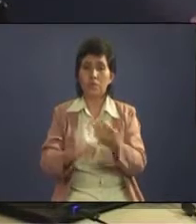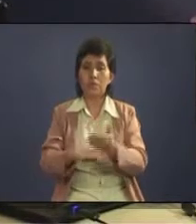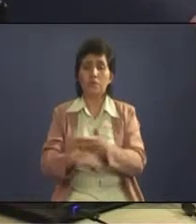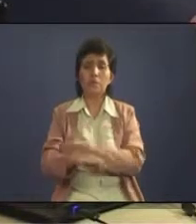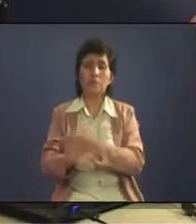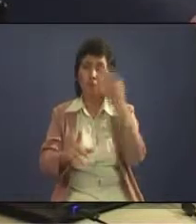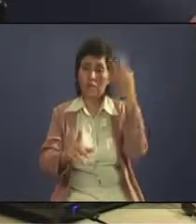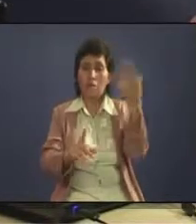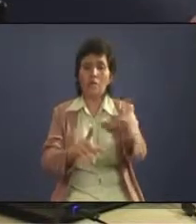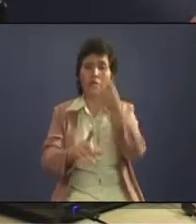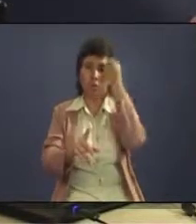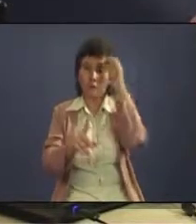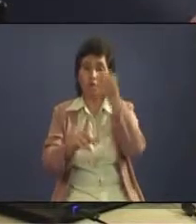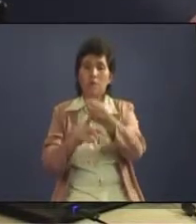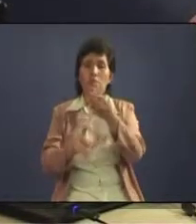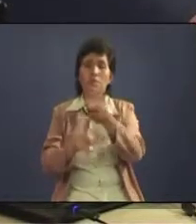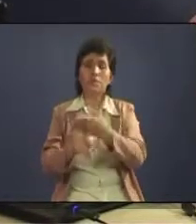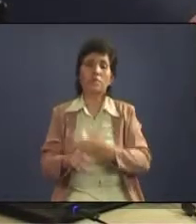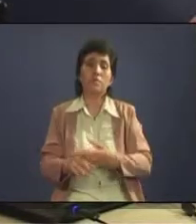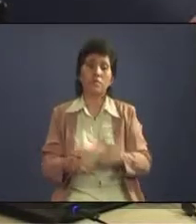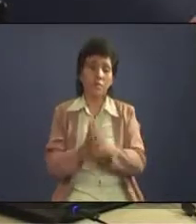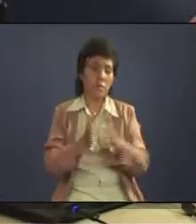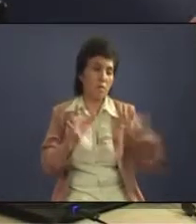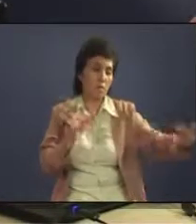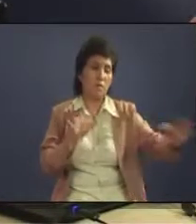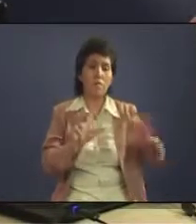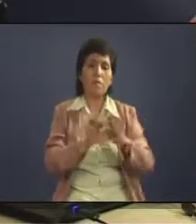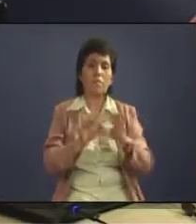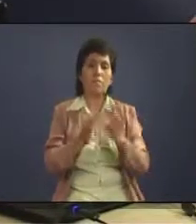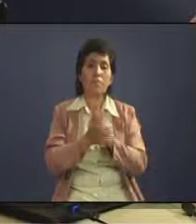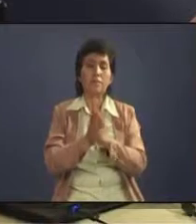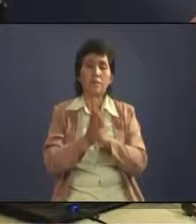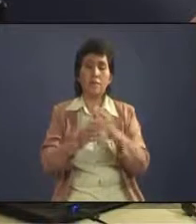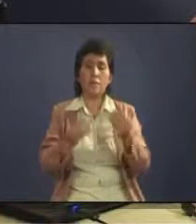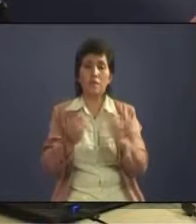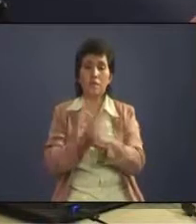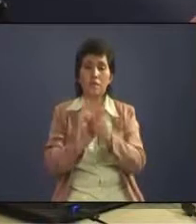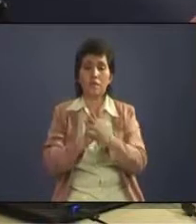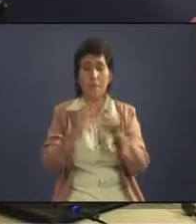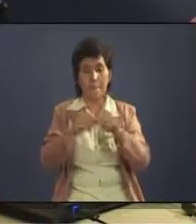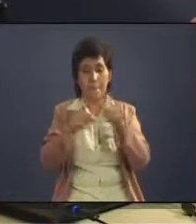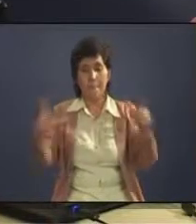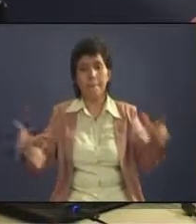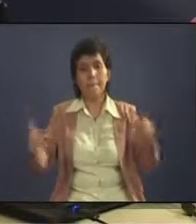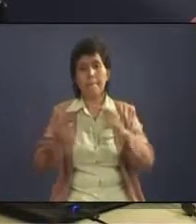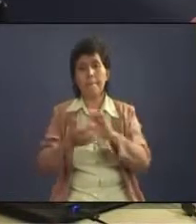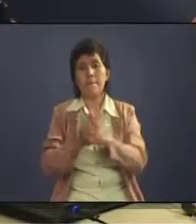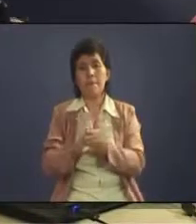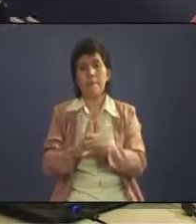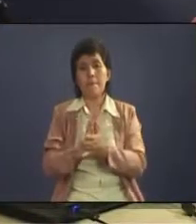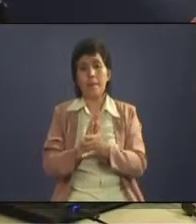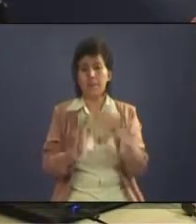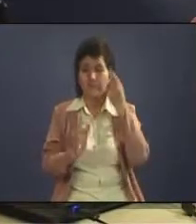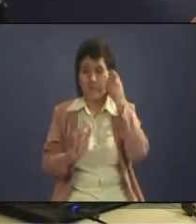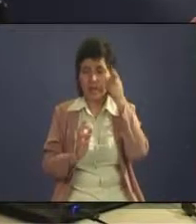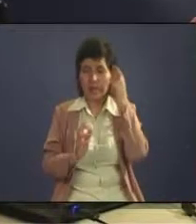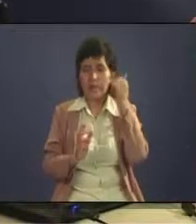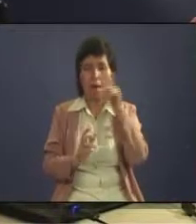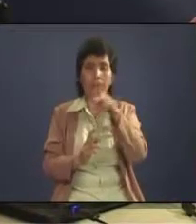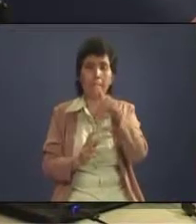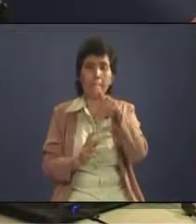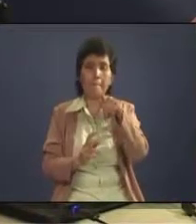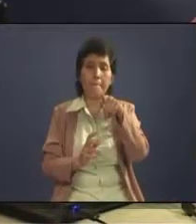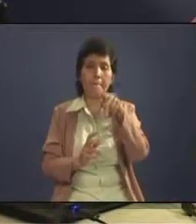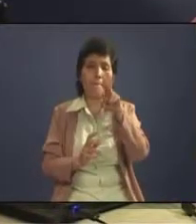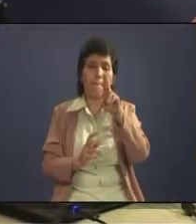most often we don't think about that. Okay, we have seen in newspapers about two mamak stores, nasi kandar store. They want to fight about